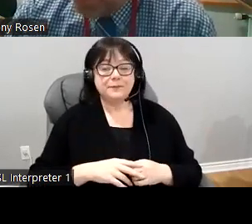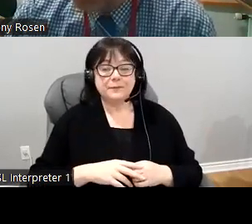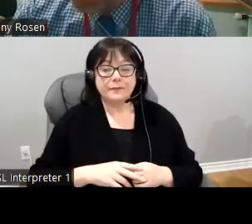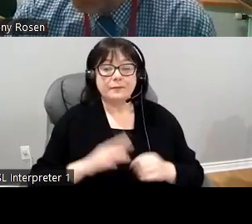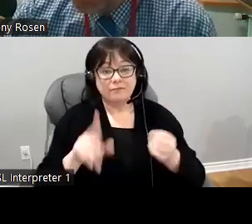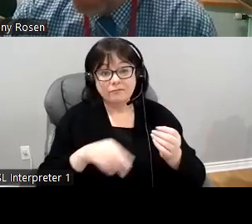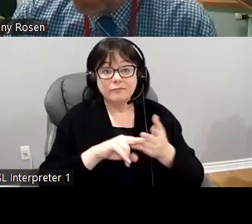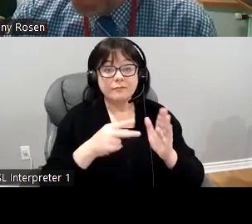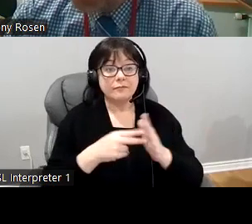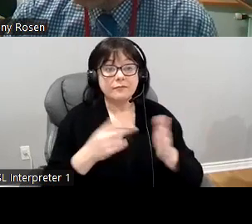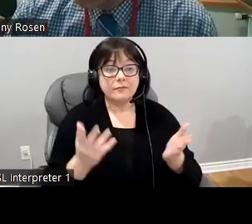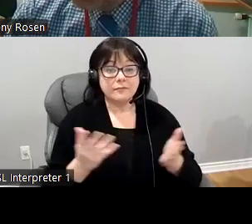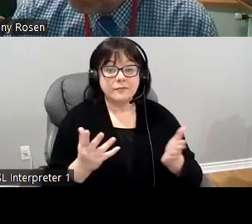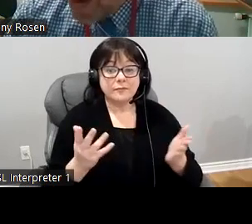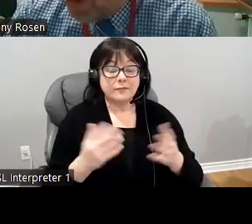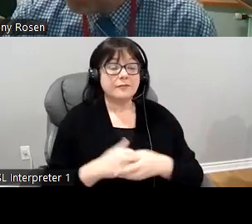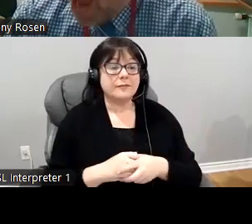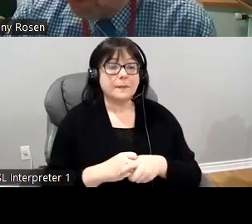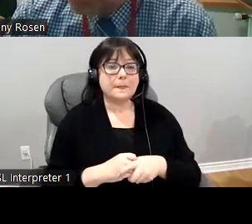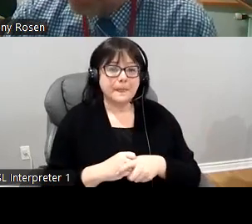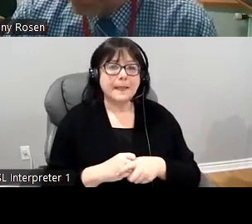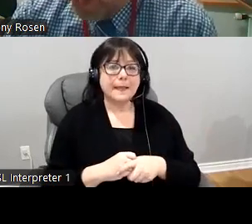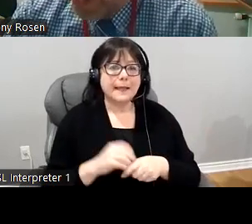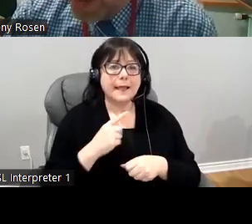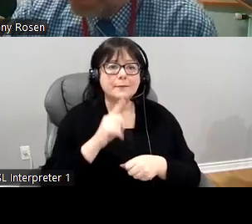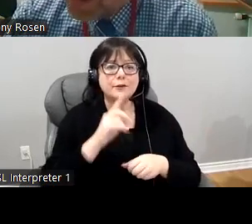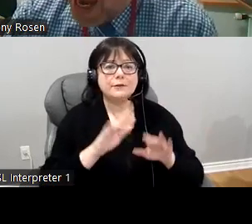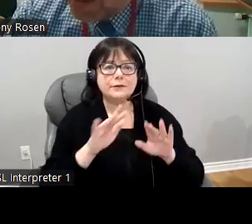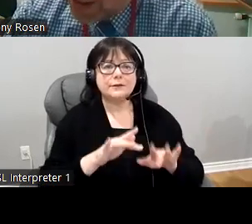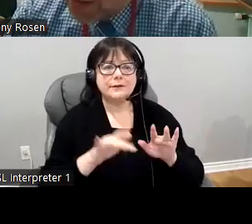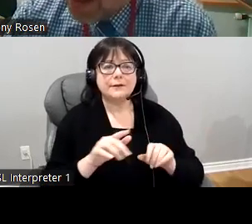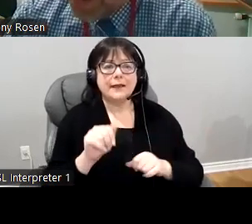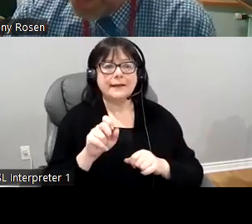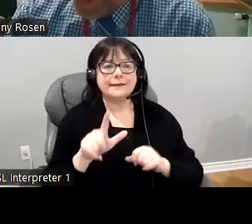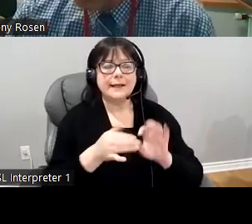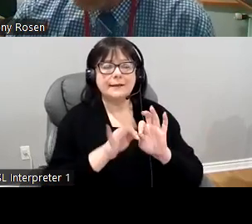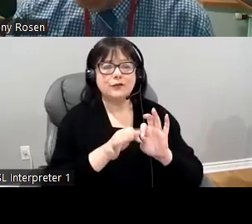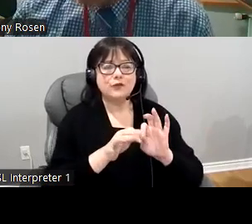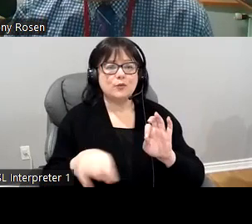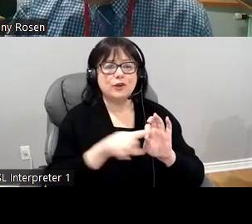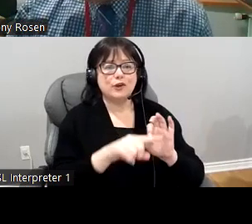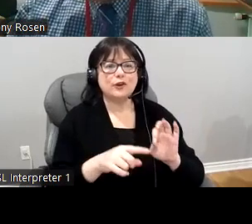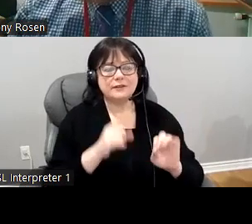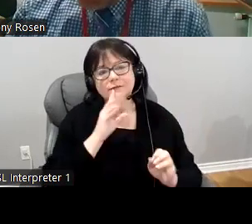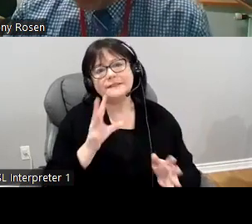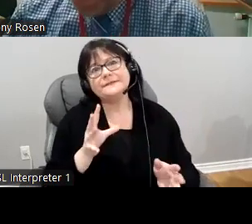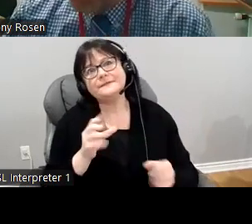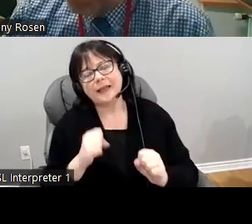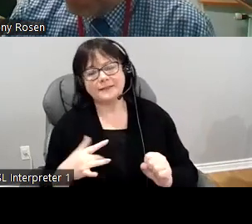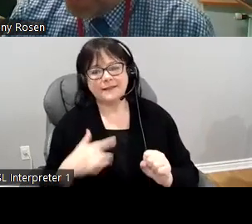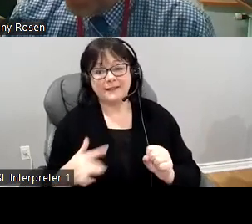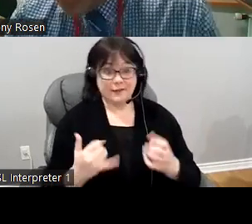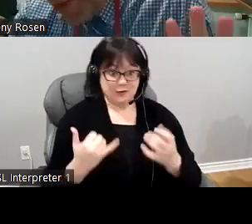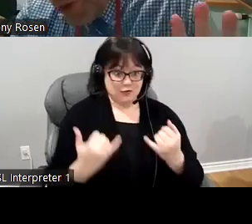unfortunately probably make it very challenging for our ALS colleagues. I am right now talking at